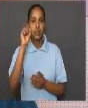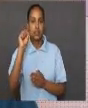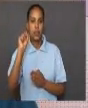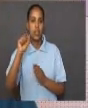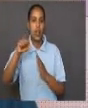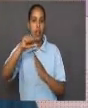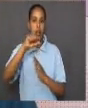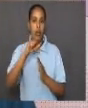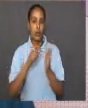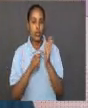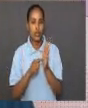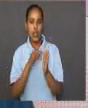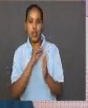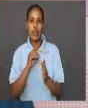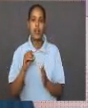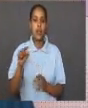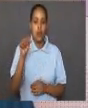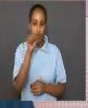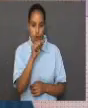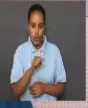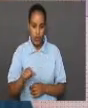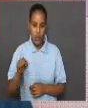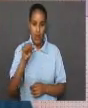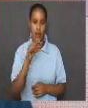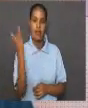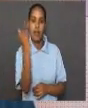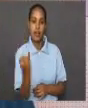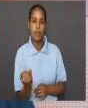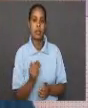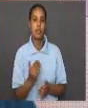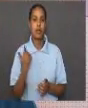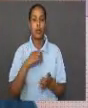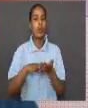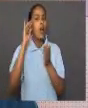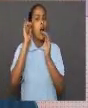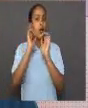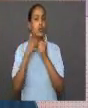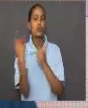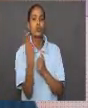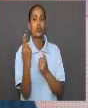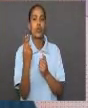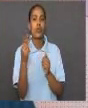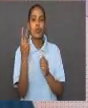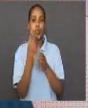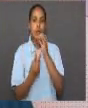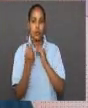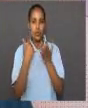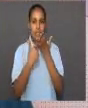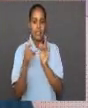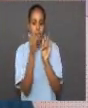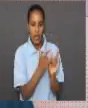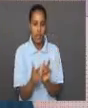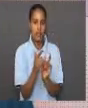notation and orbital diagrams. We learned how to use both of these